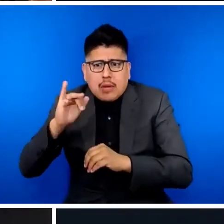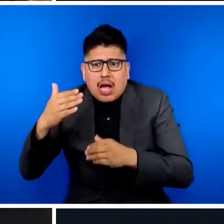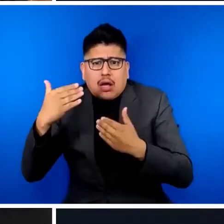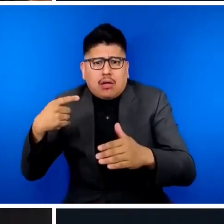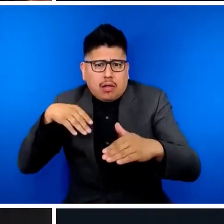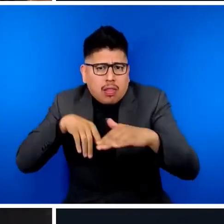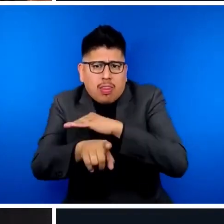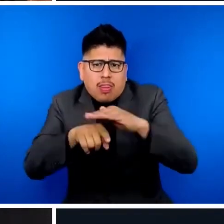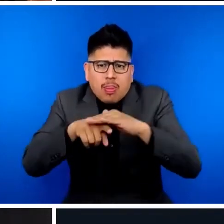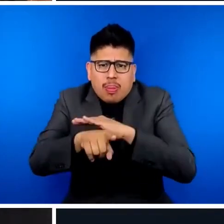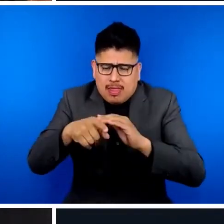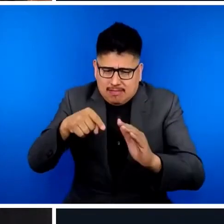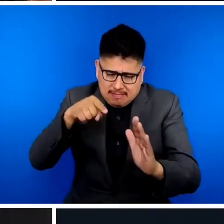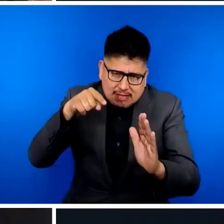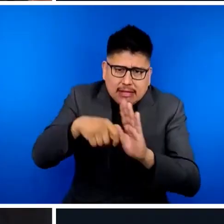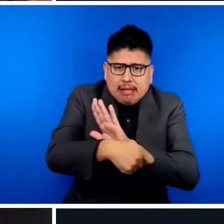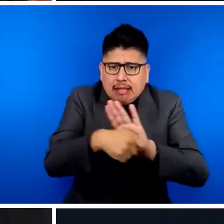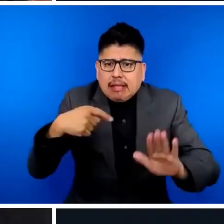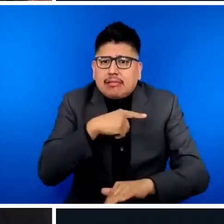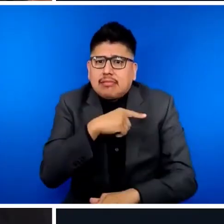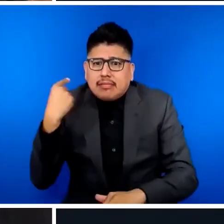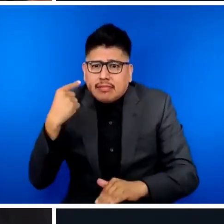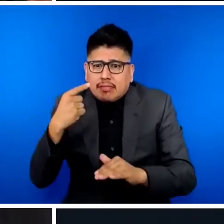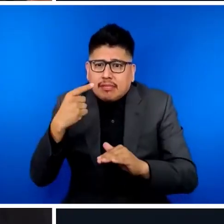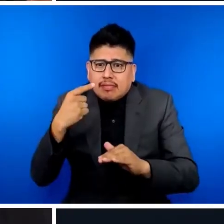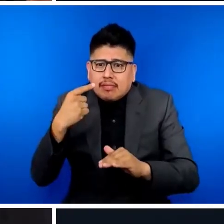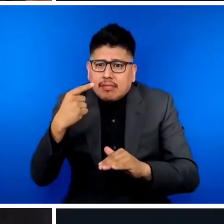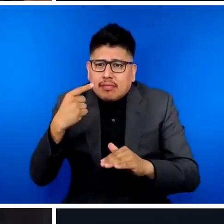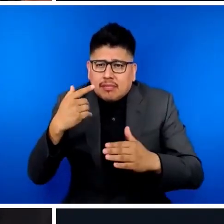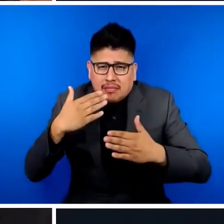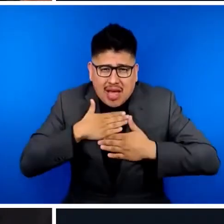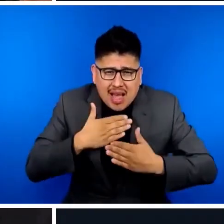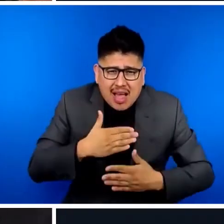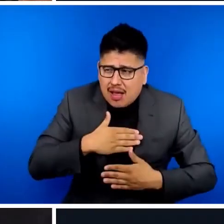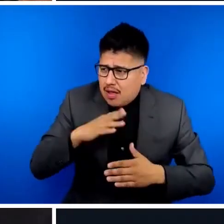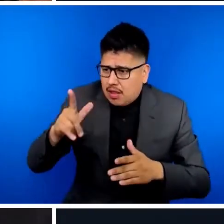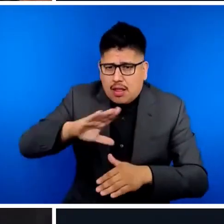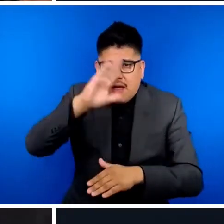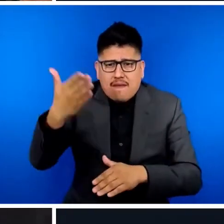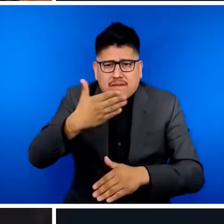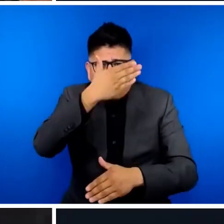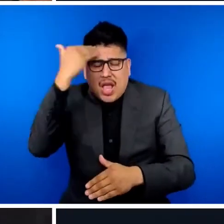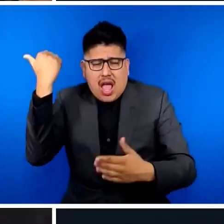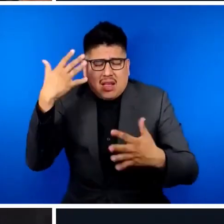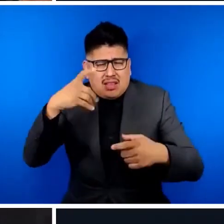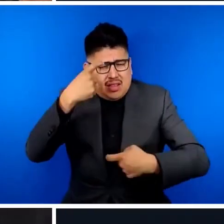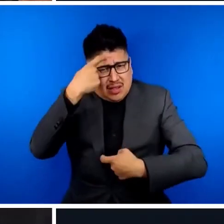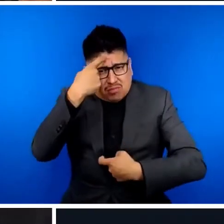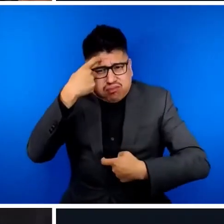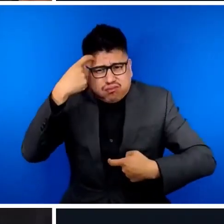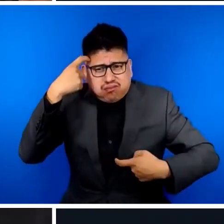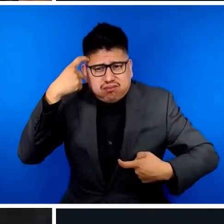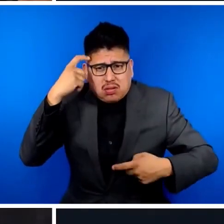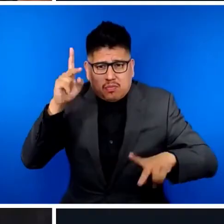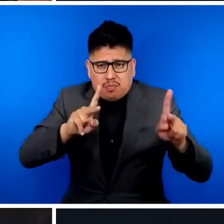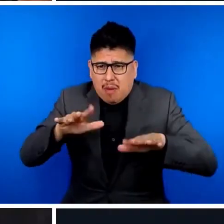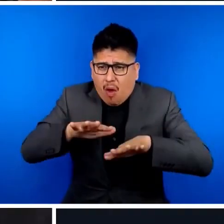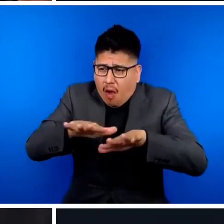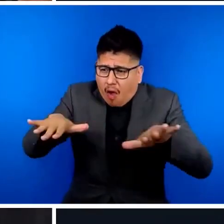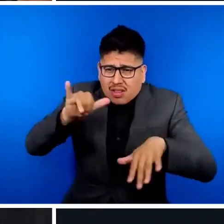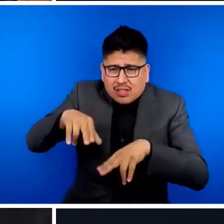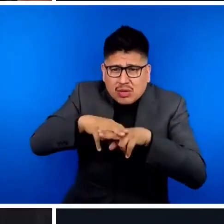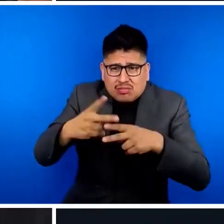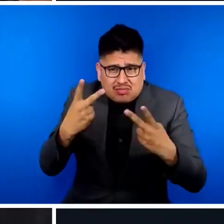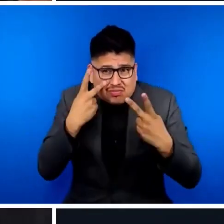neck and body. No one will ever forget. There were people on that train. No one will ever forget